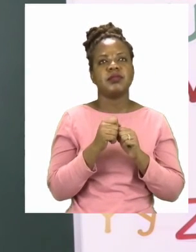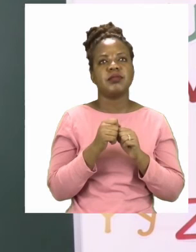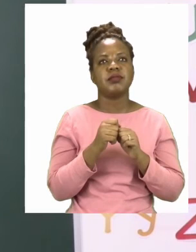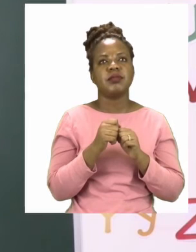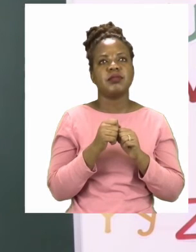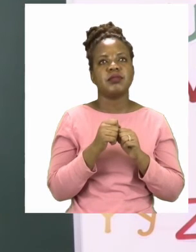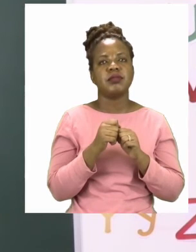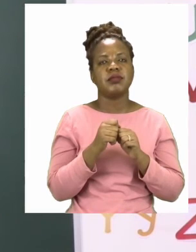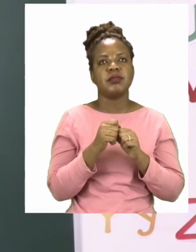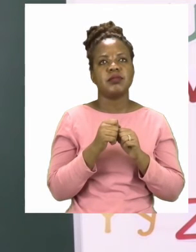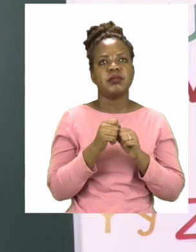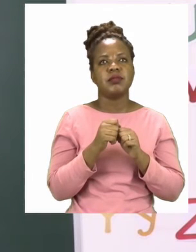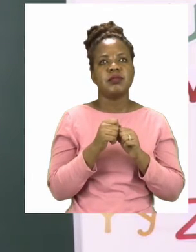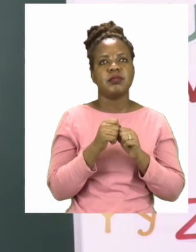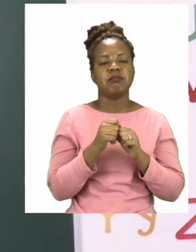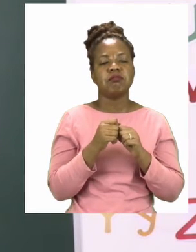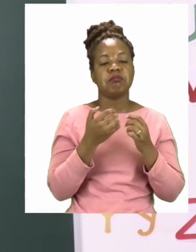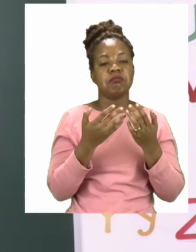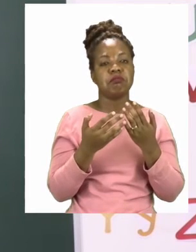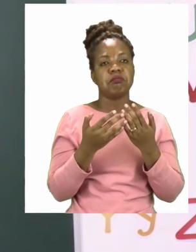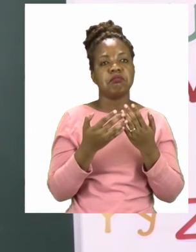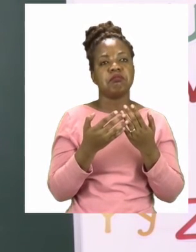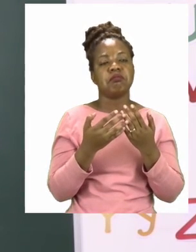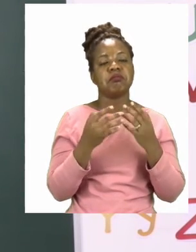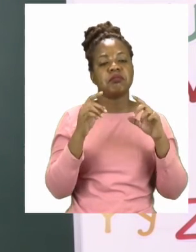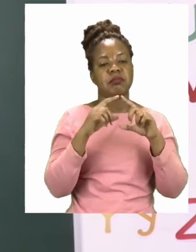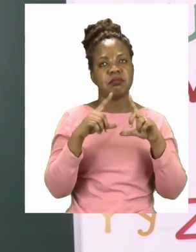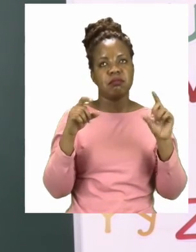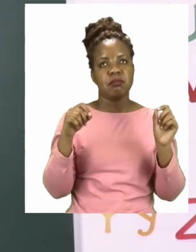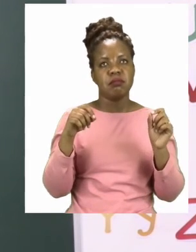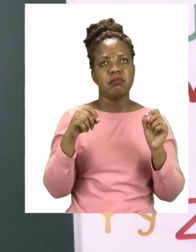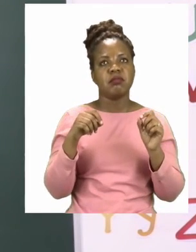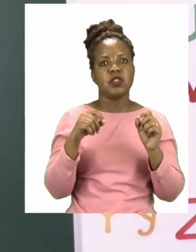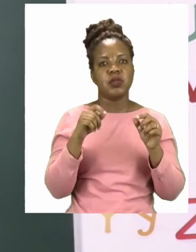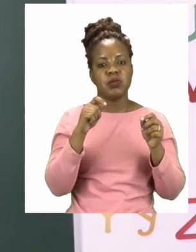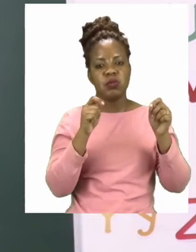A rectangle can either stand or lie down.